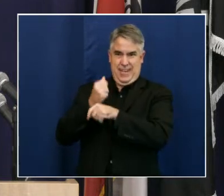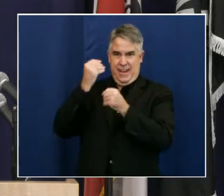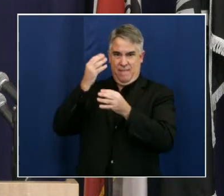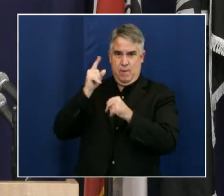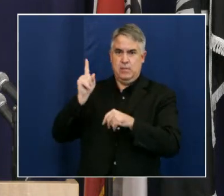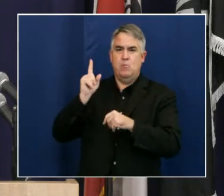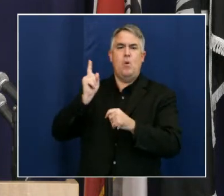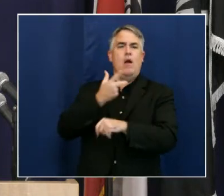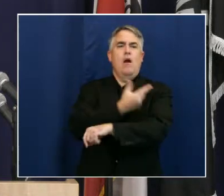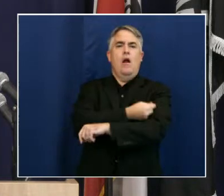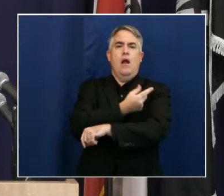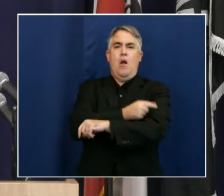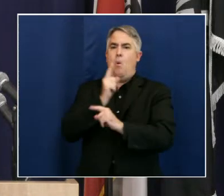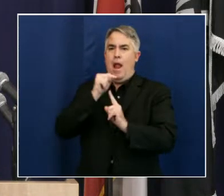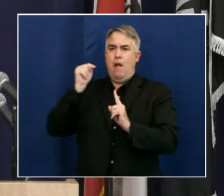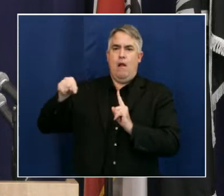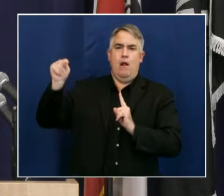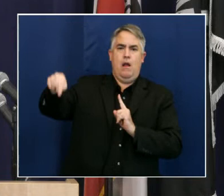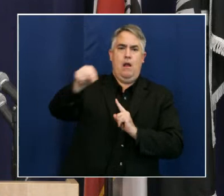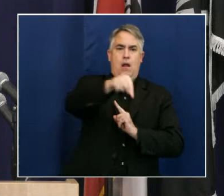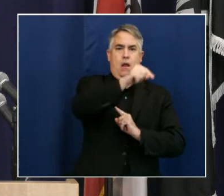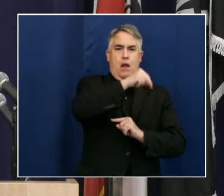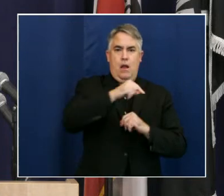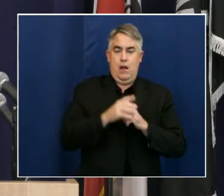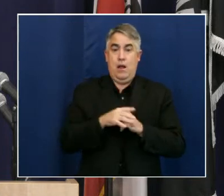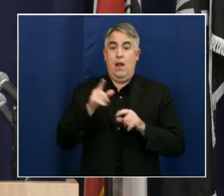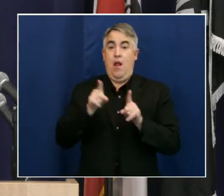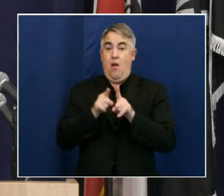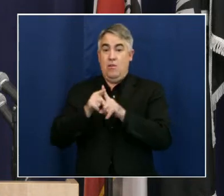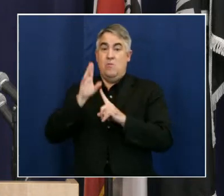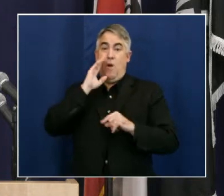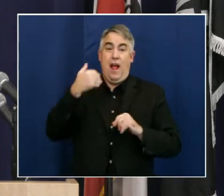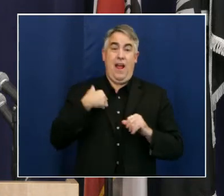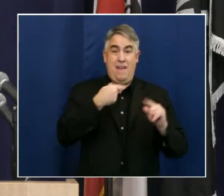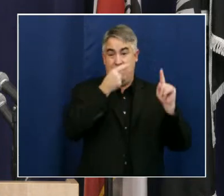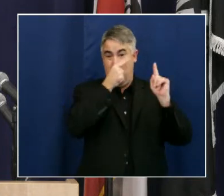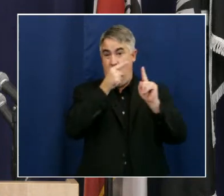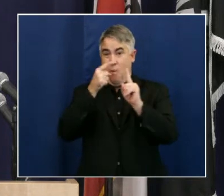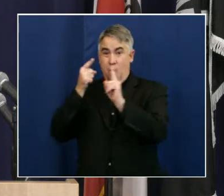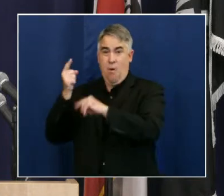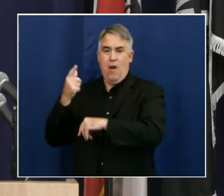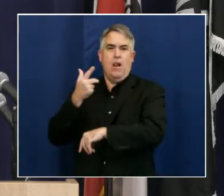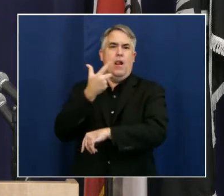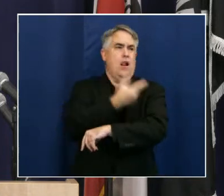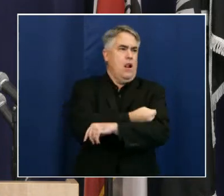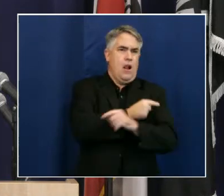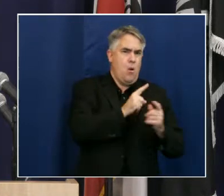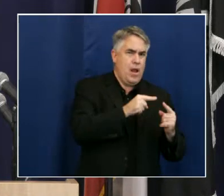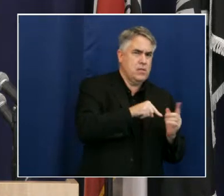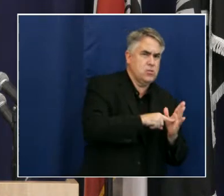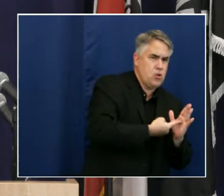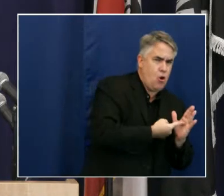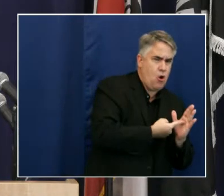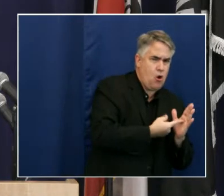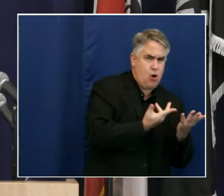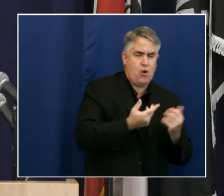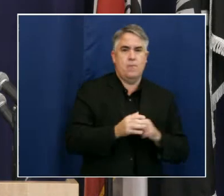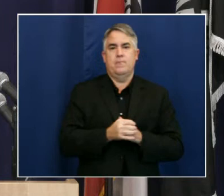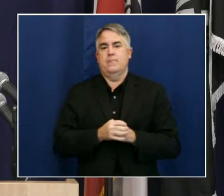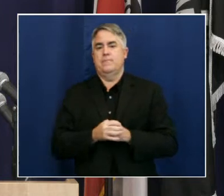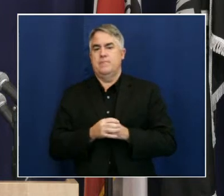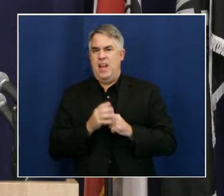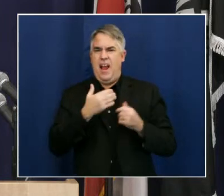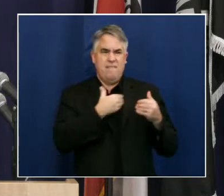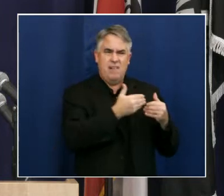and other efforts. Along with some goals we have, some timelines that we hope to meet and perhaps surpass. I will also share